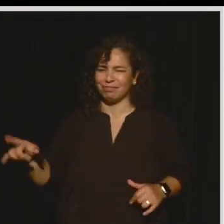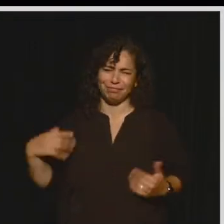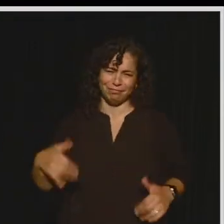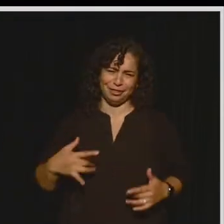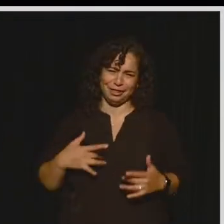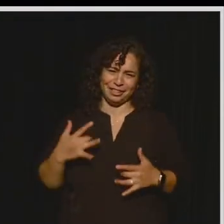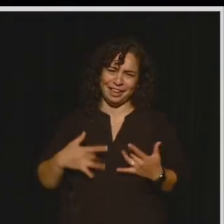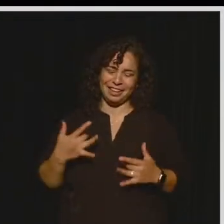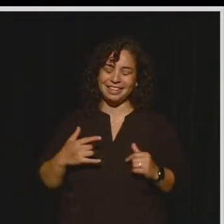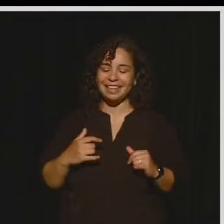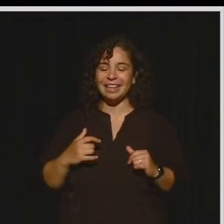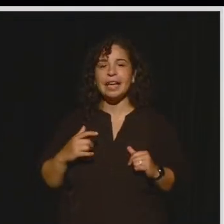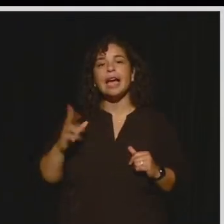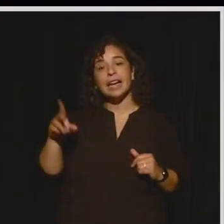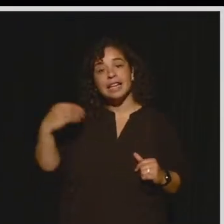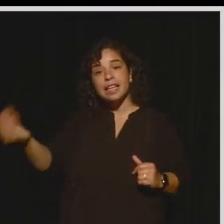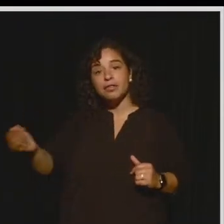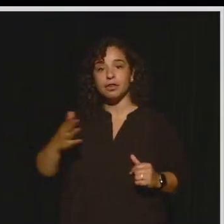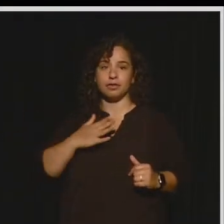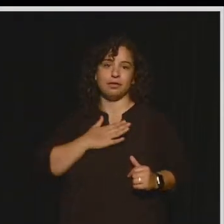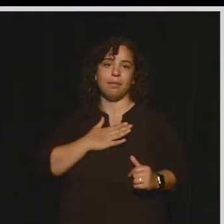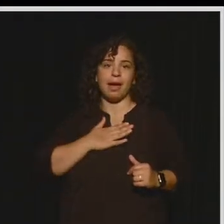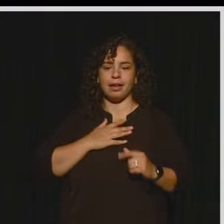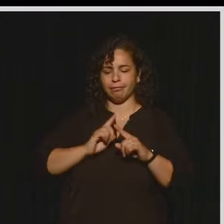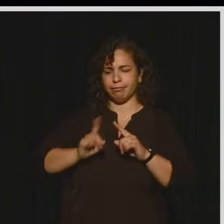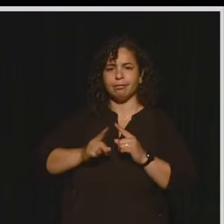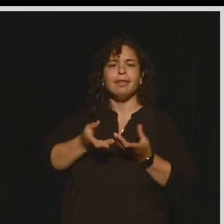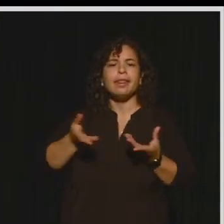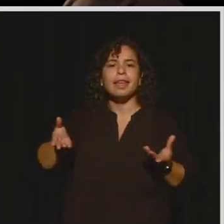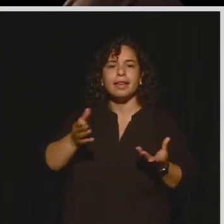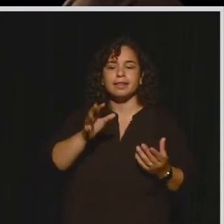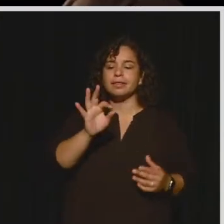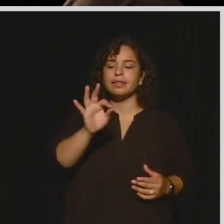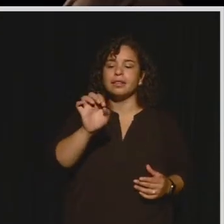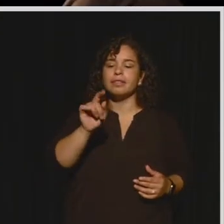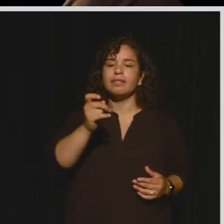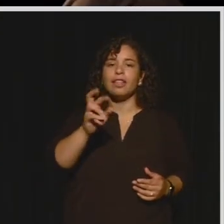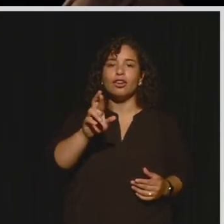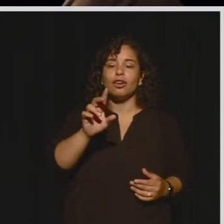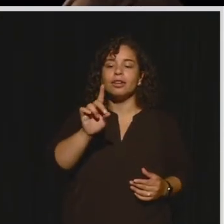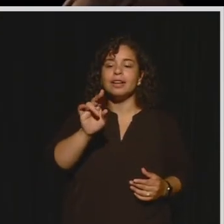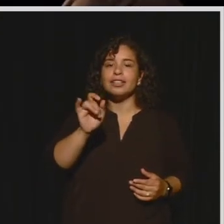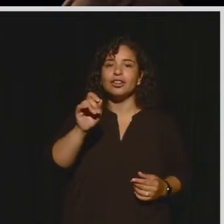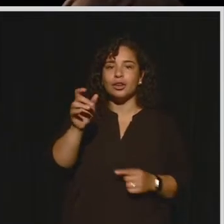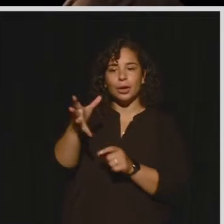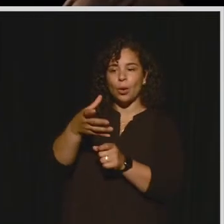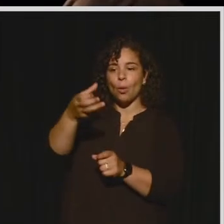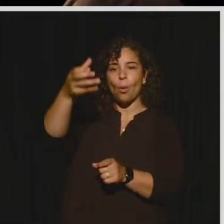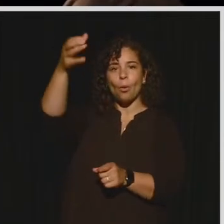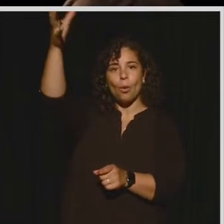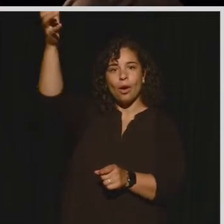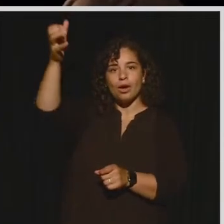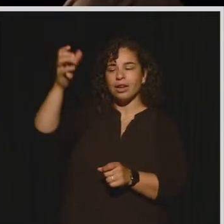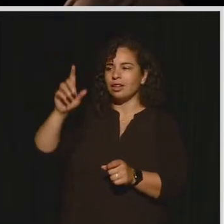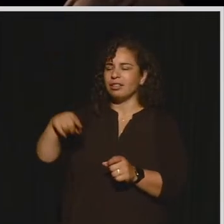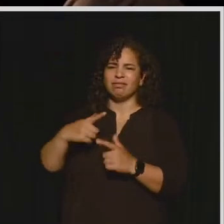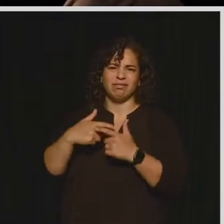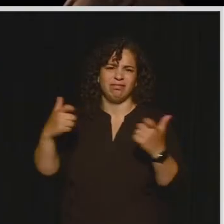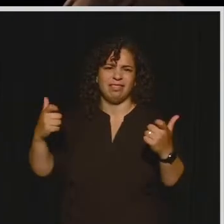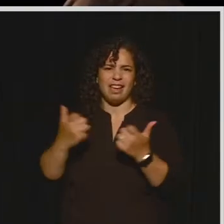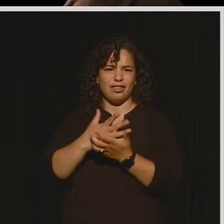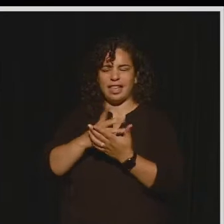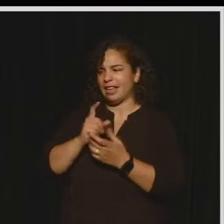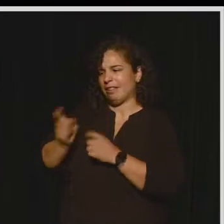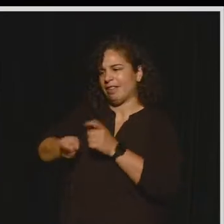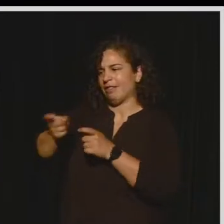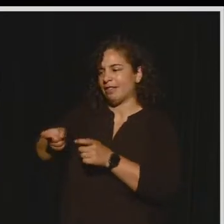my feather dusters, and I handed him a whistle, and he's like looking at this massive people that are sitting on Robson